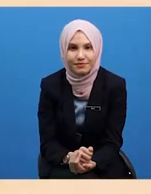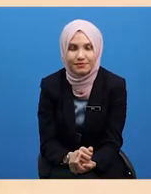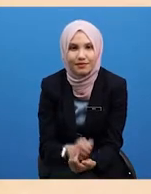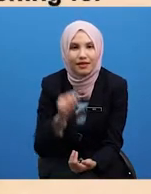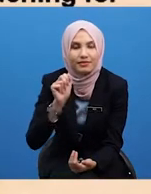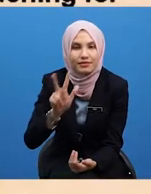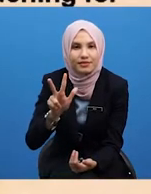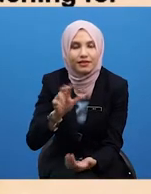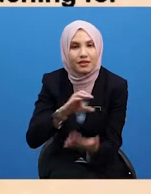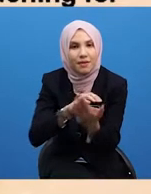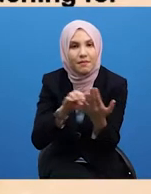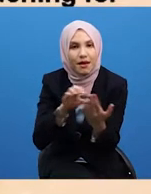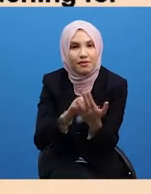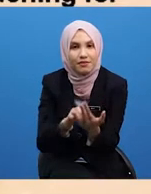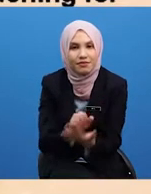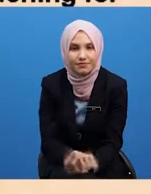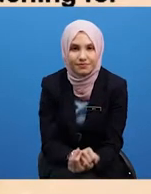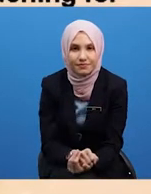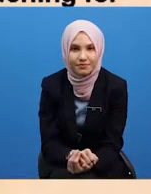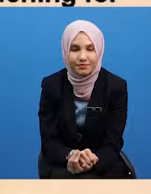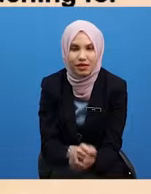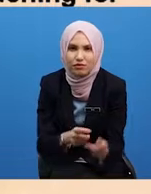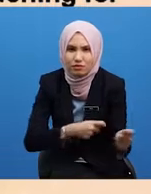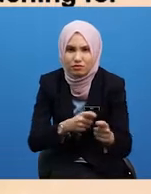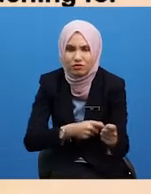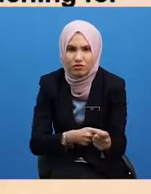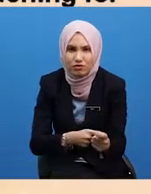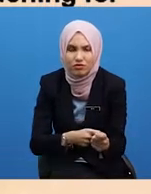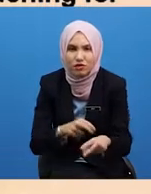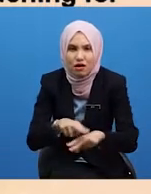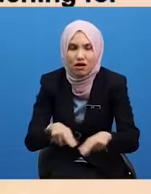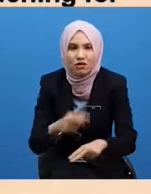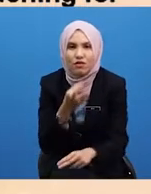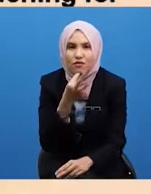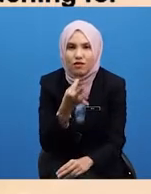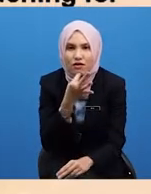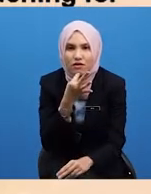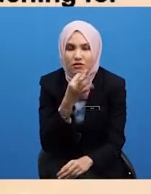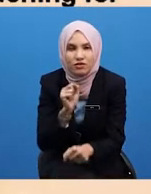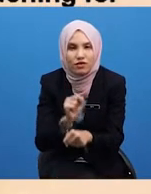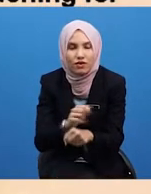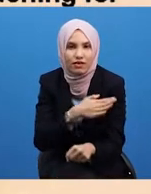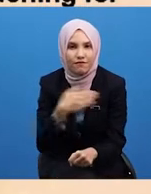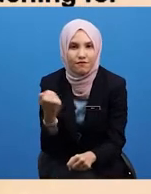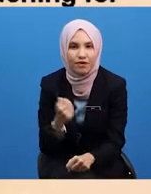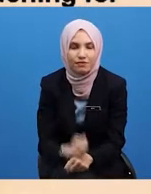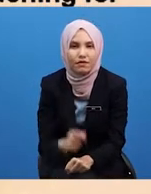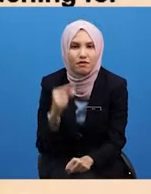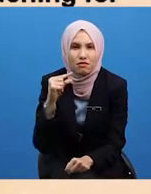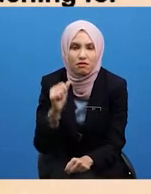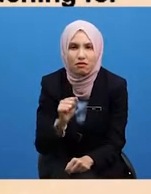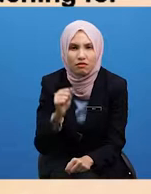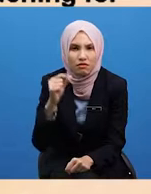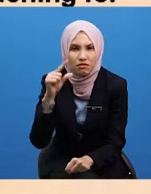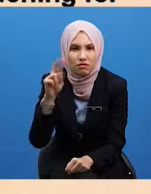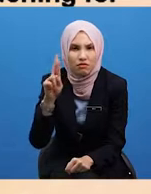In the third paragraph, Pa treats Richard unfairly. While Richard has to work at the farm, Gus is allowed to